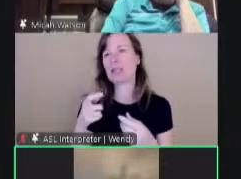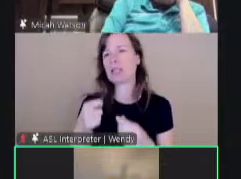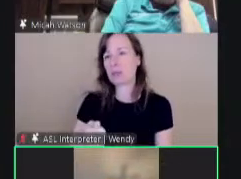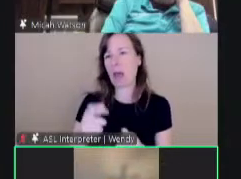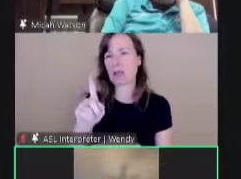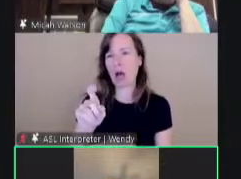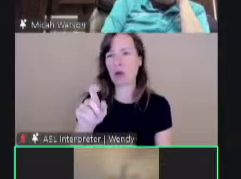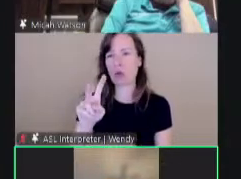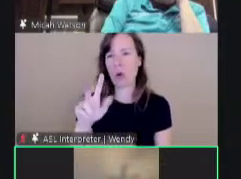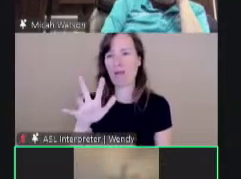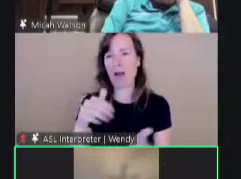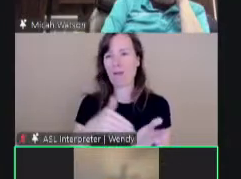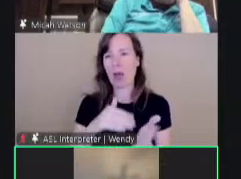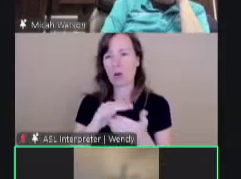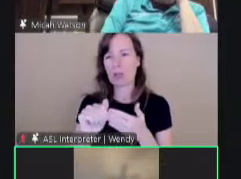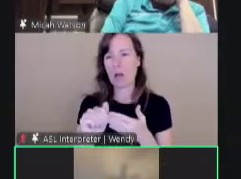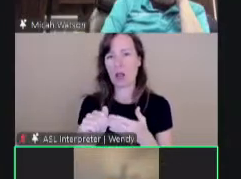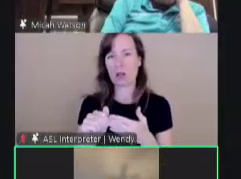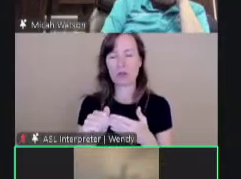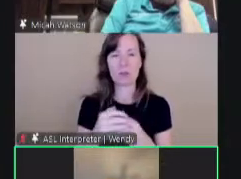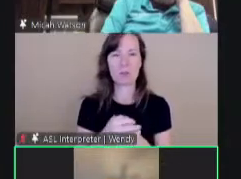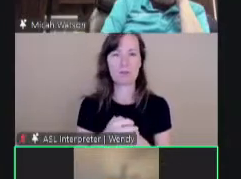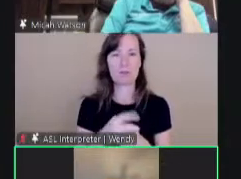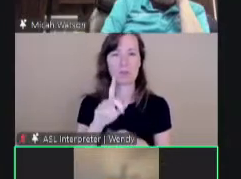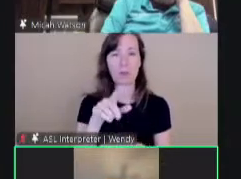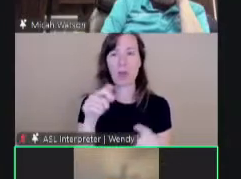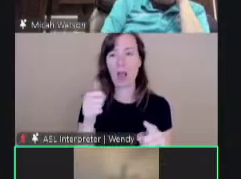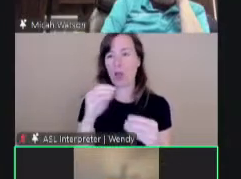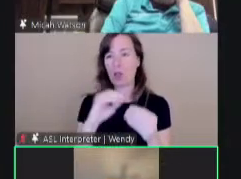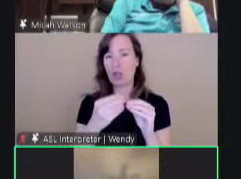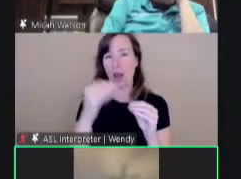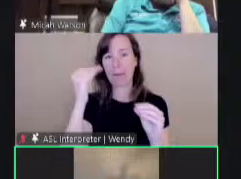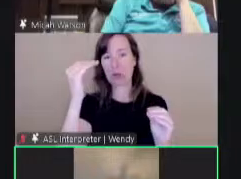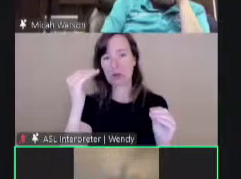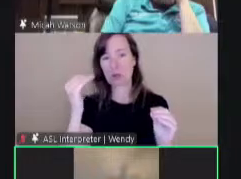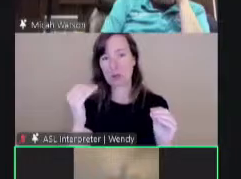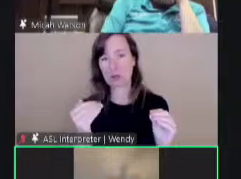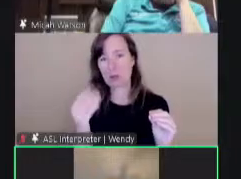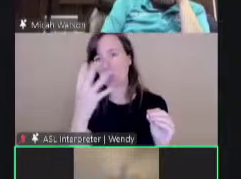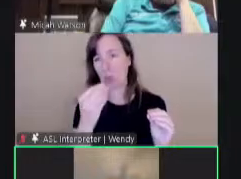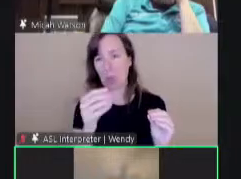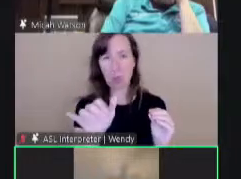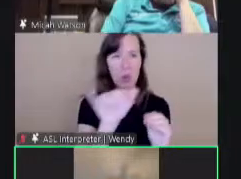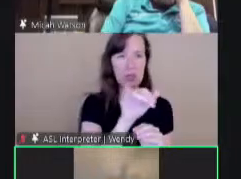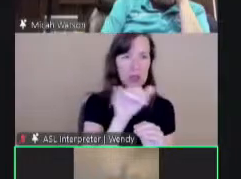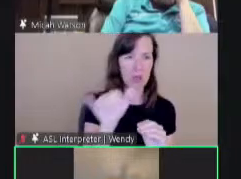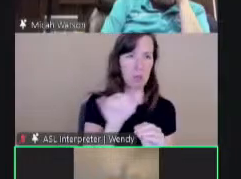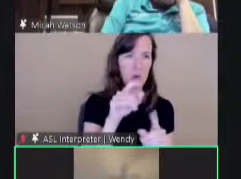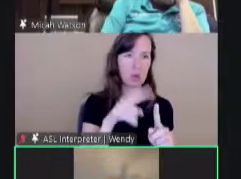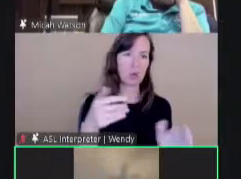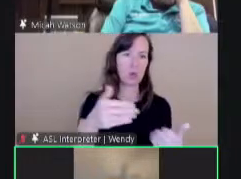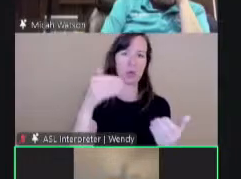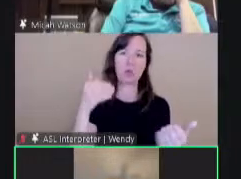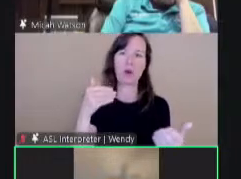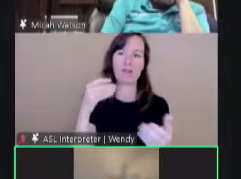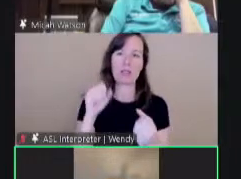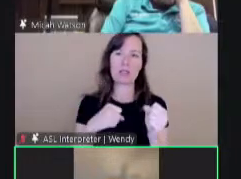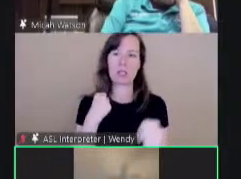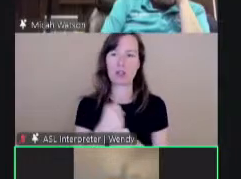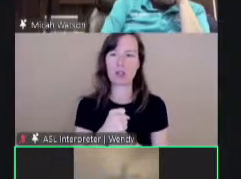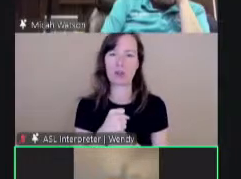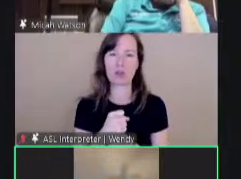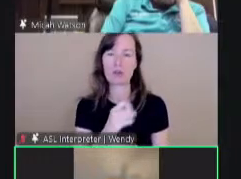$125,000. The other numbers are holding pretty similar to prior years. There was the